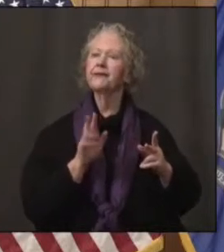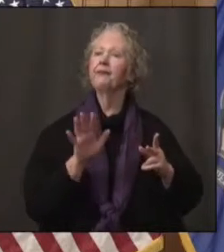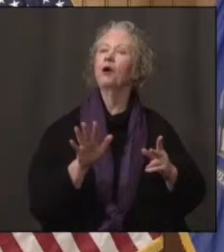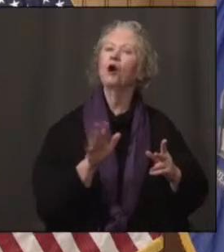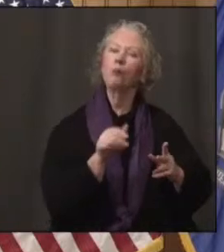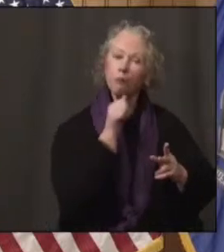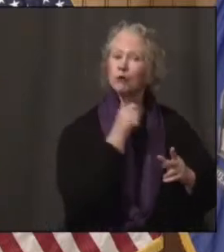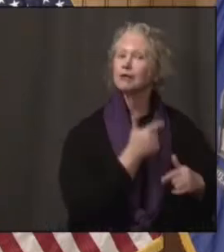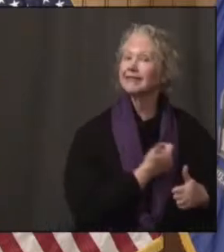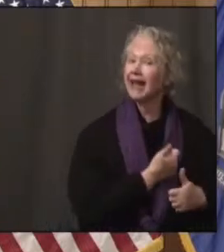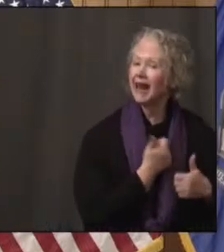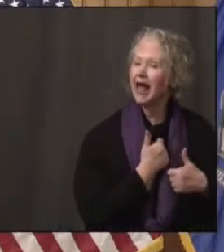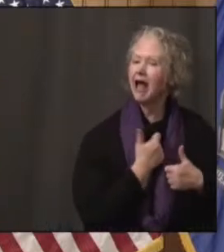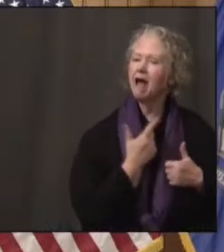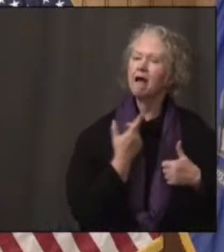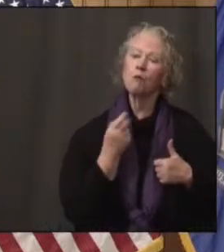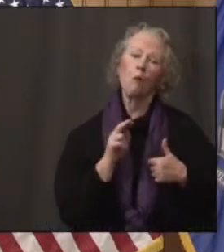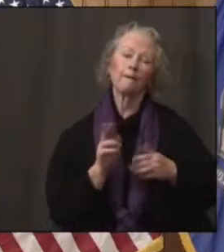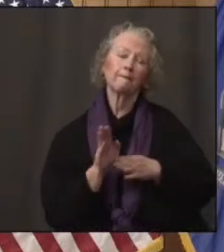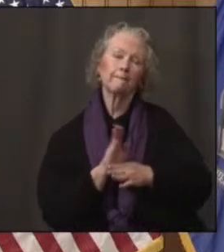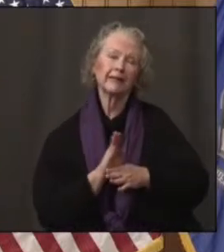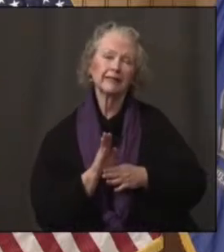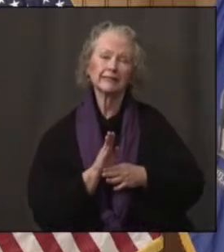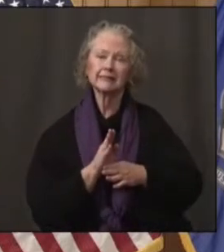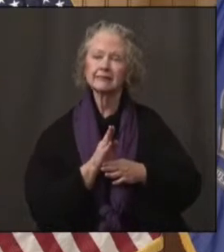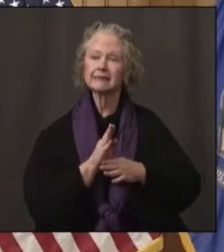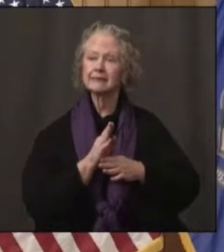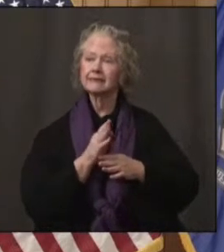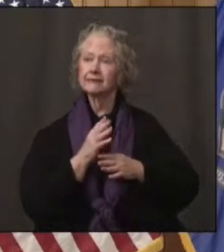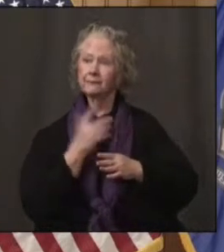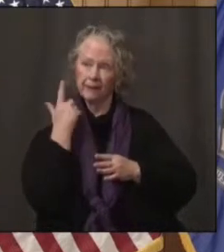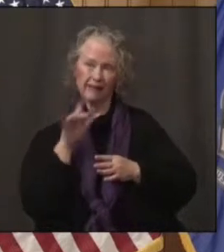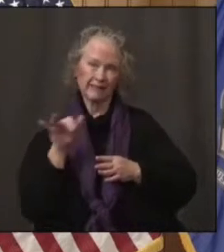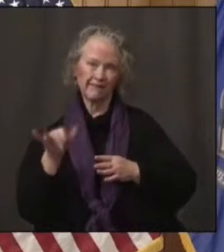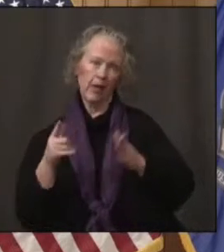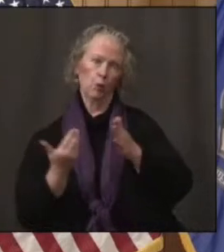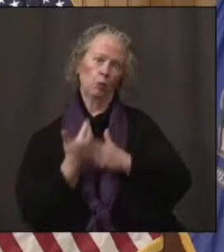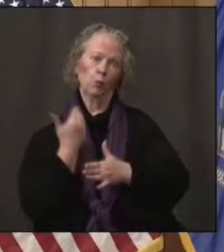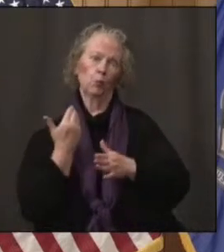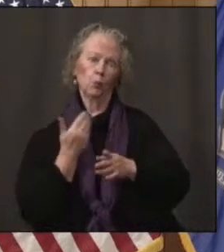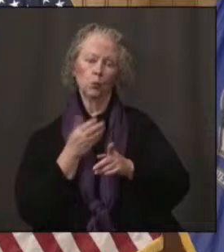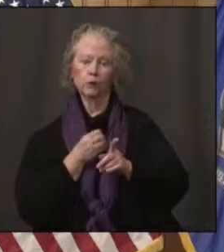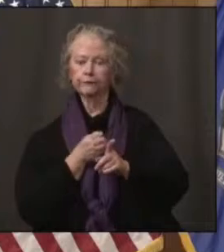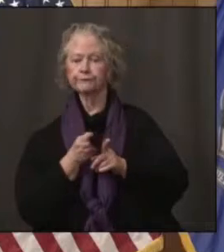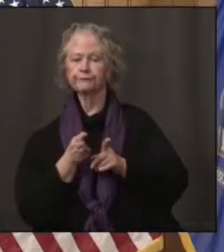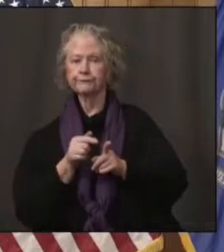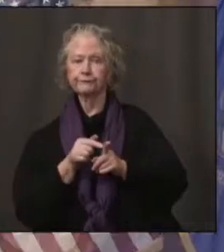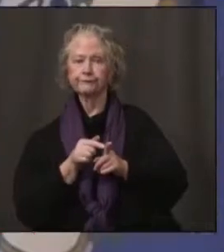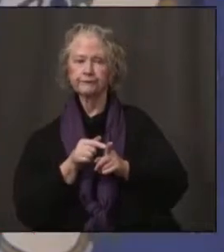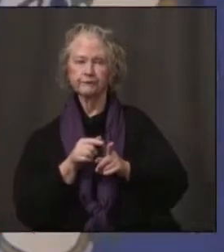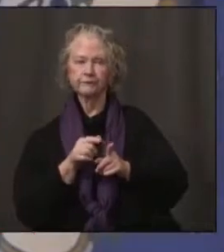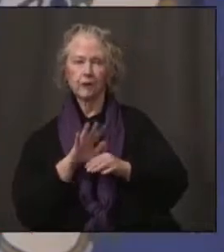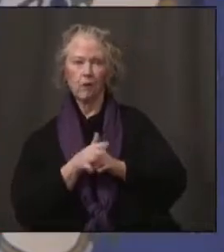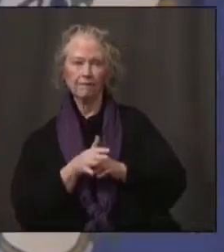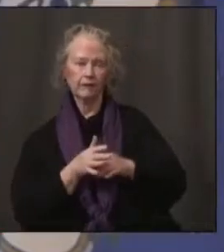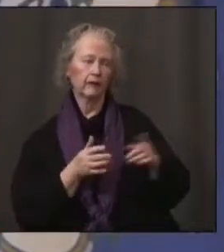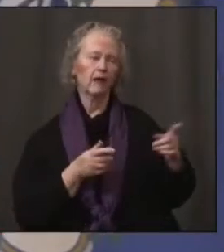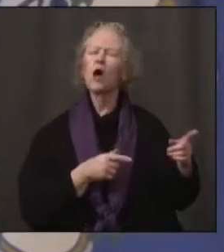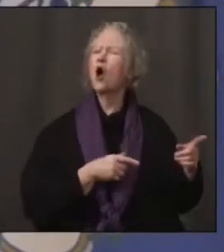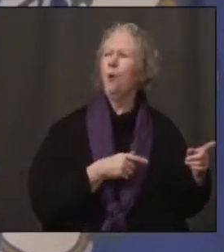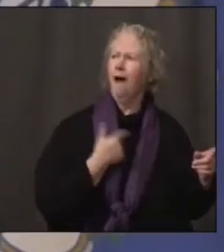businesses for now that the strain is here? Is that something you've given thought to? I sure hope not.